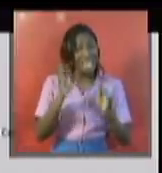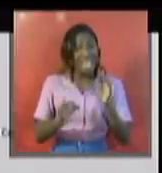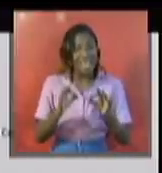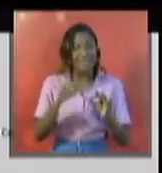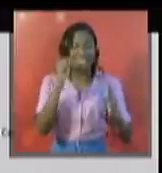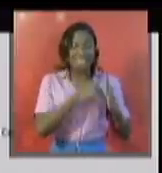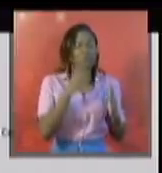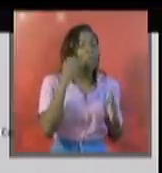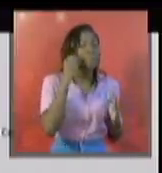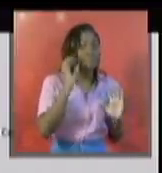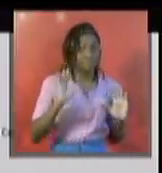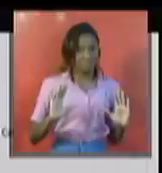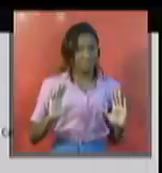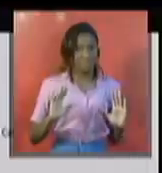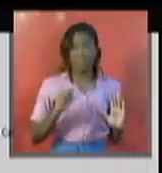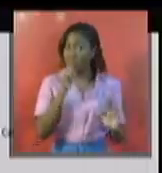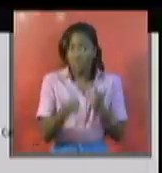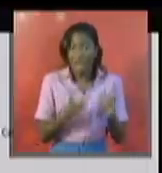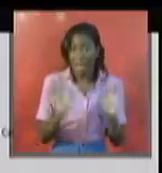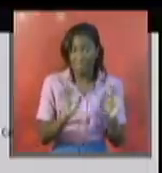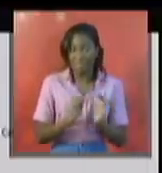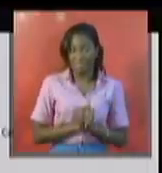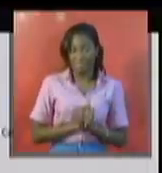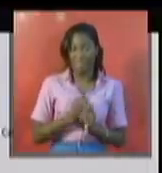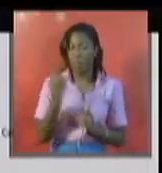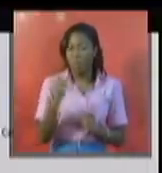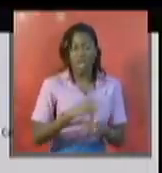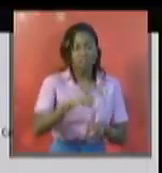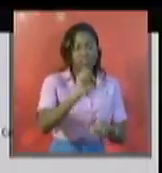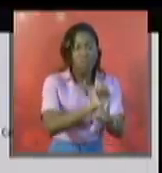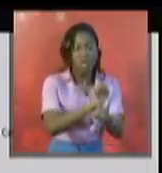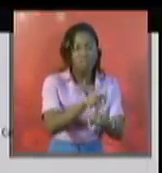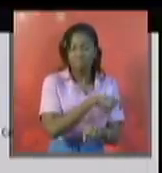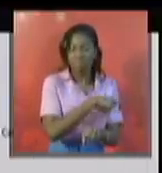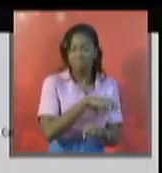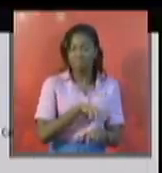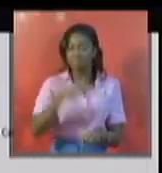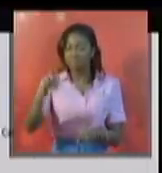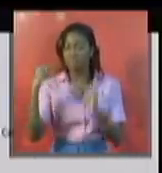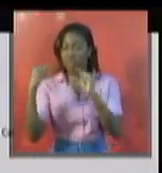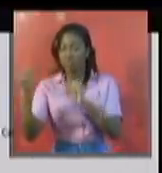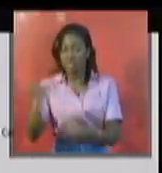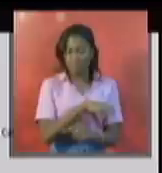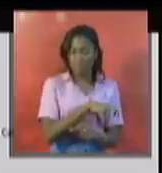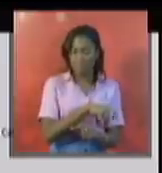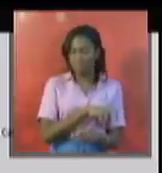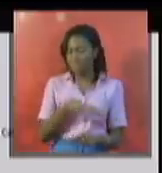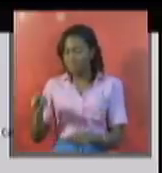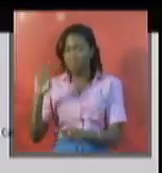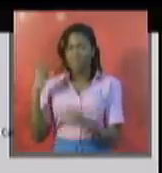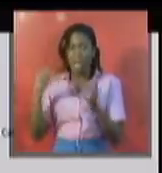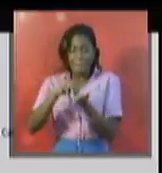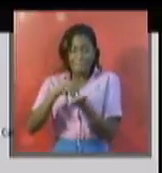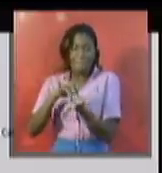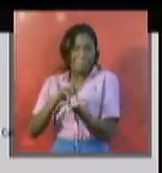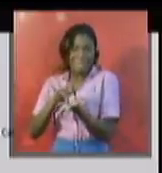the pharmacy or the grocery. He goes on to say the epidemic won't be much different than if there was